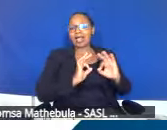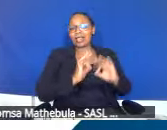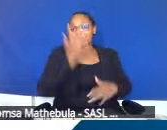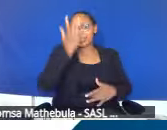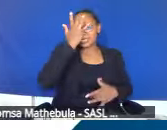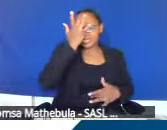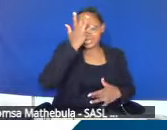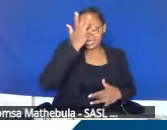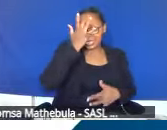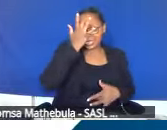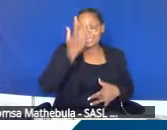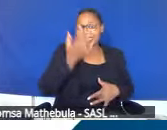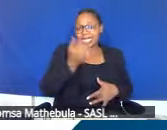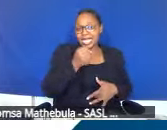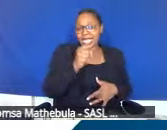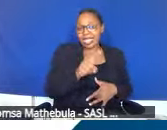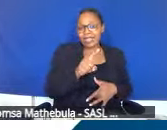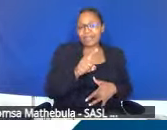No, it's not.